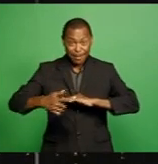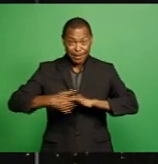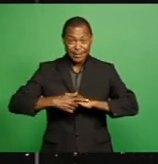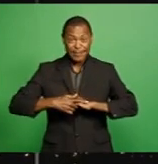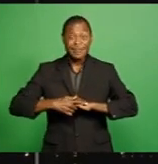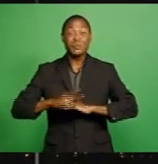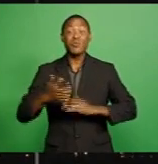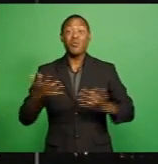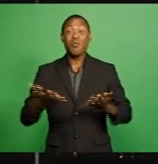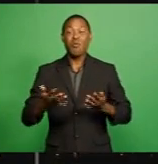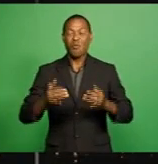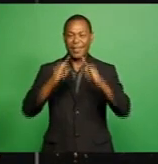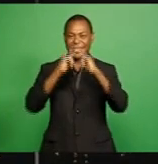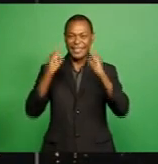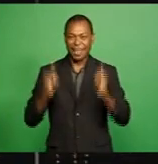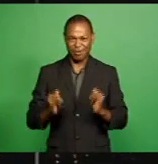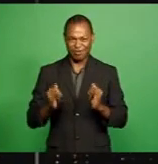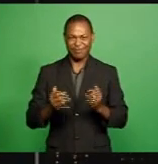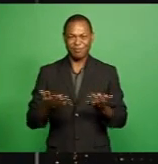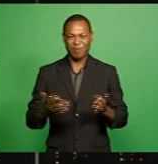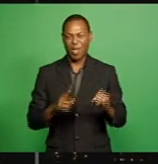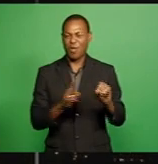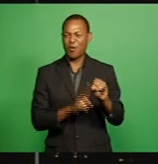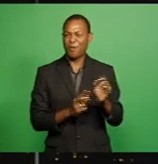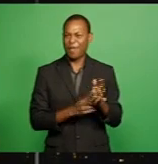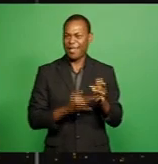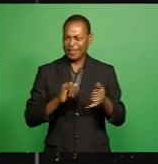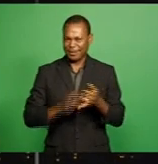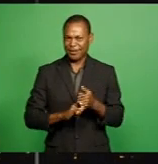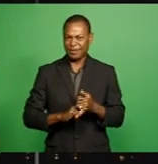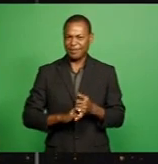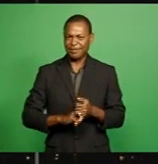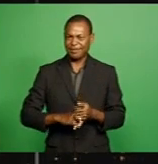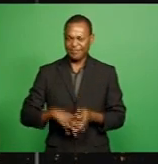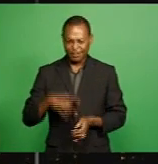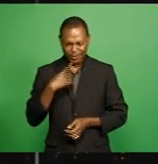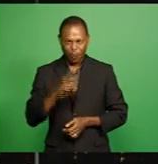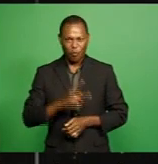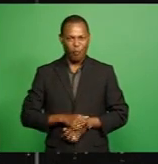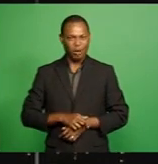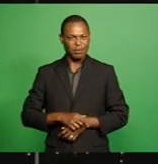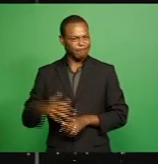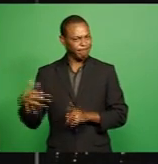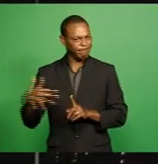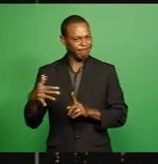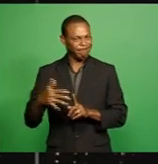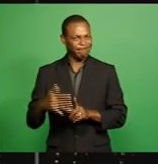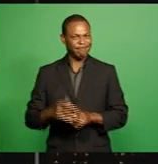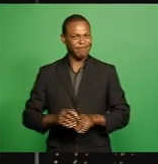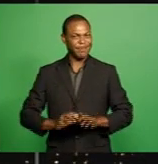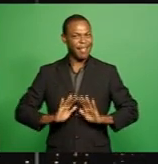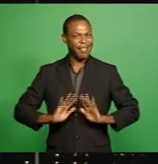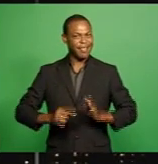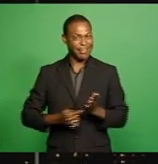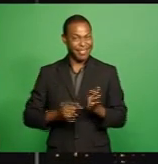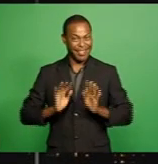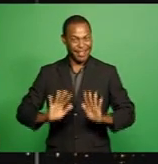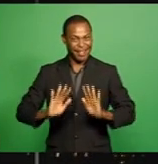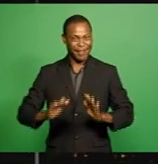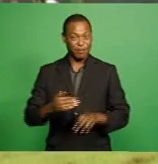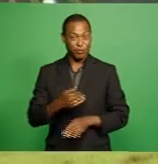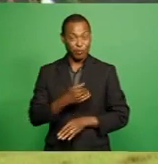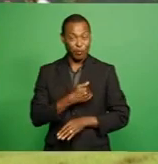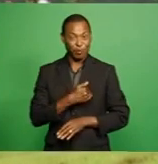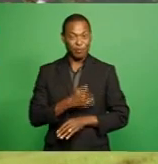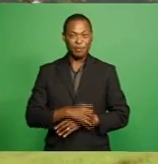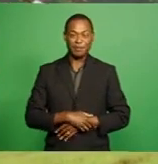at Nukuvuto ground today, proving to be a threat at the Tailevu zone. Talei Materakula reports.